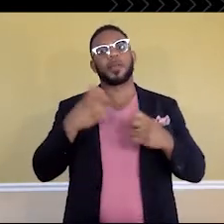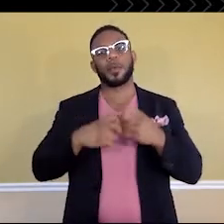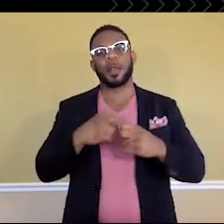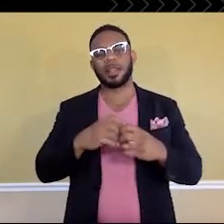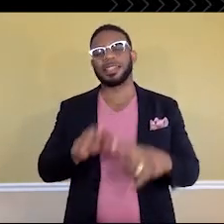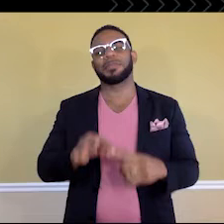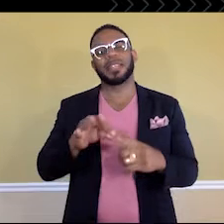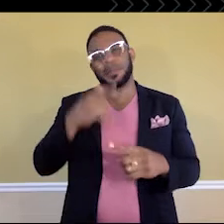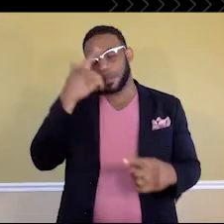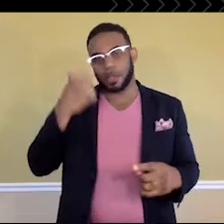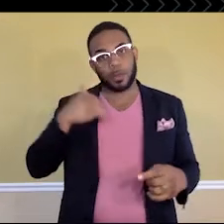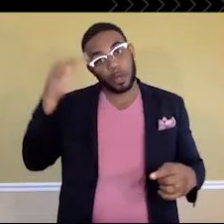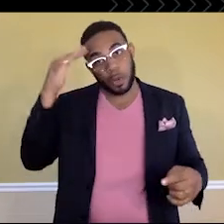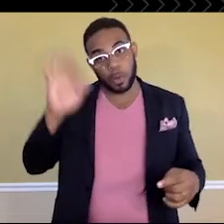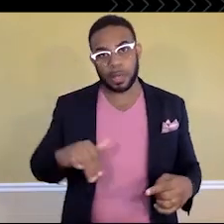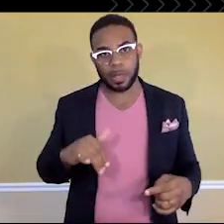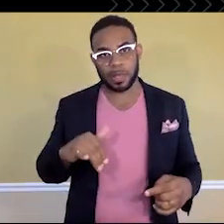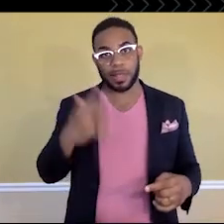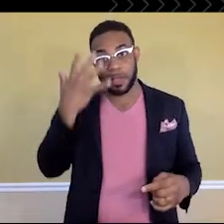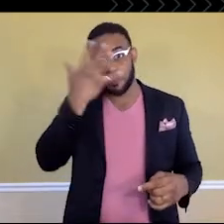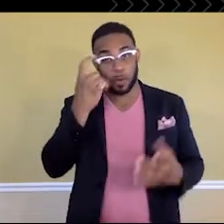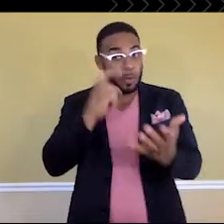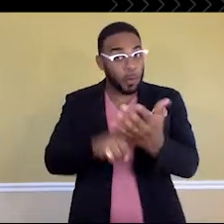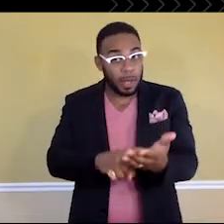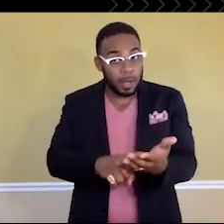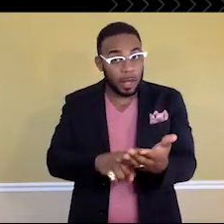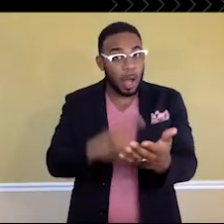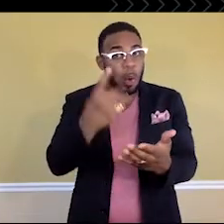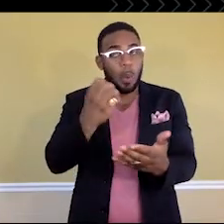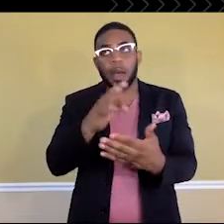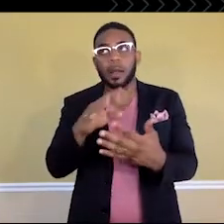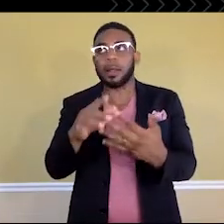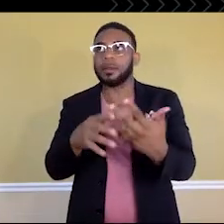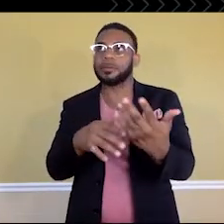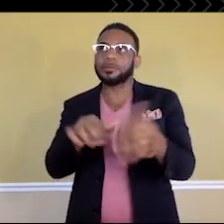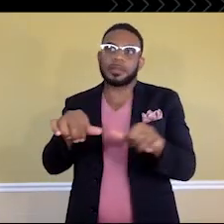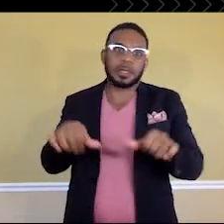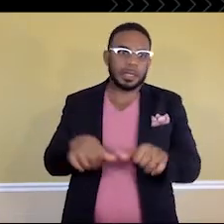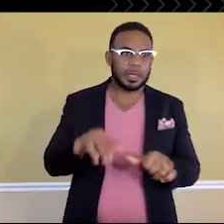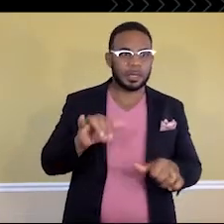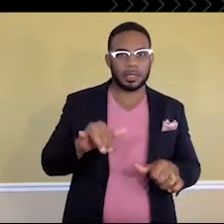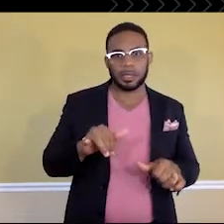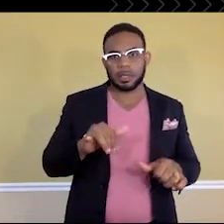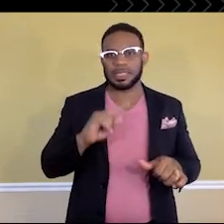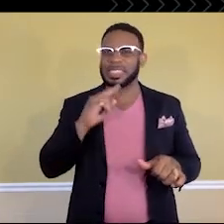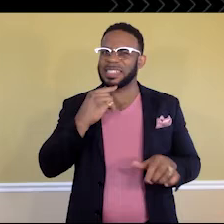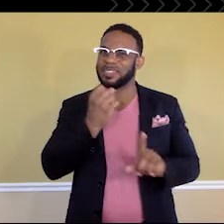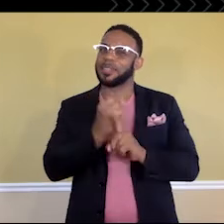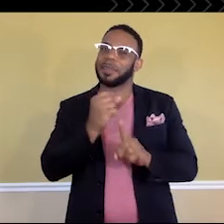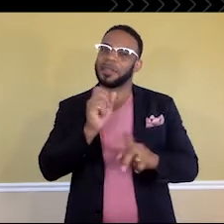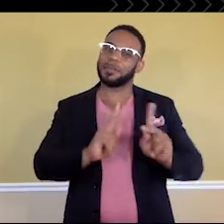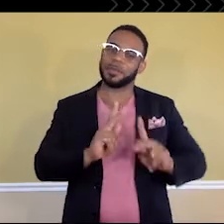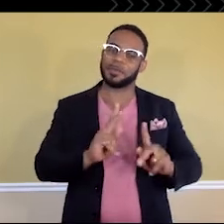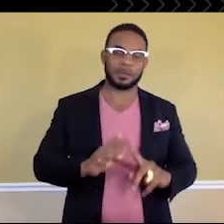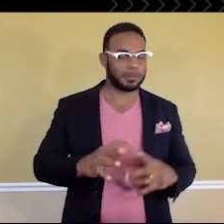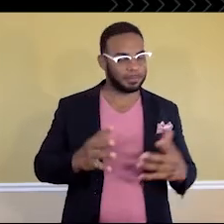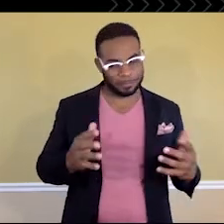problem, especially because we know that facial recognition is one of the areas that severely impacts people.